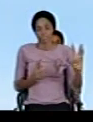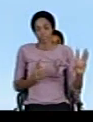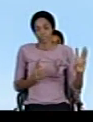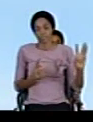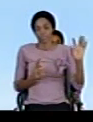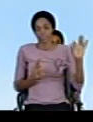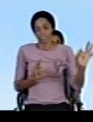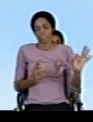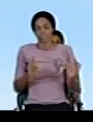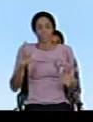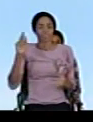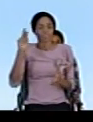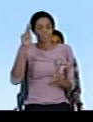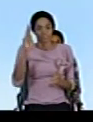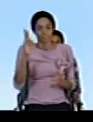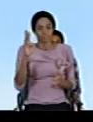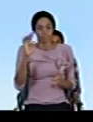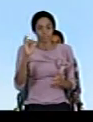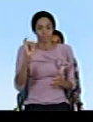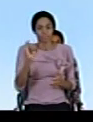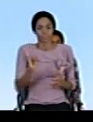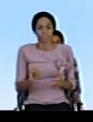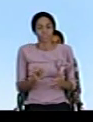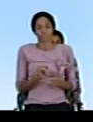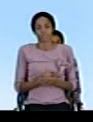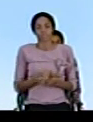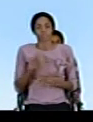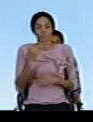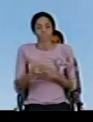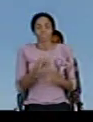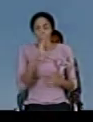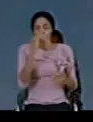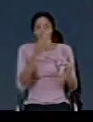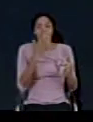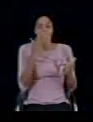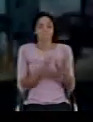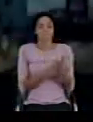by the Deeper Life Bible Church Choir and Orchestra from Lagos, Nigeria.